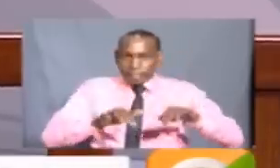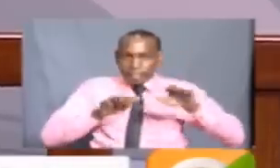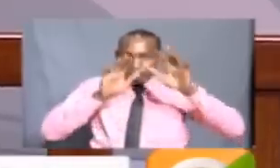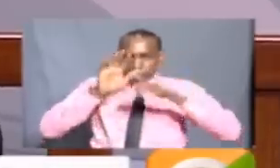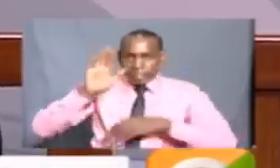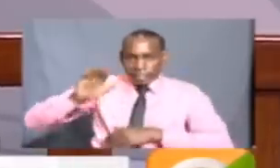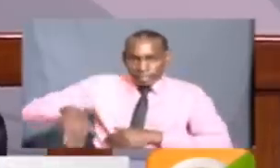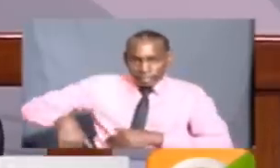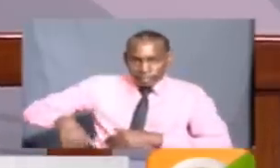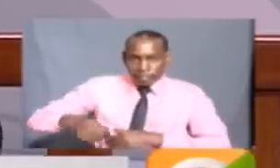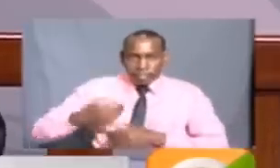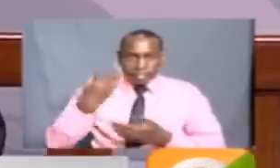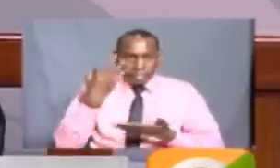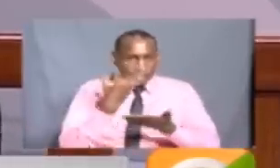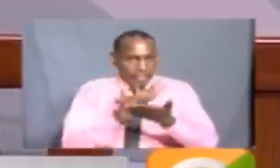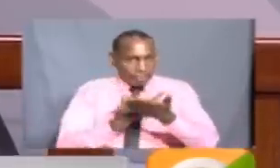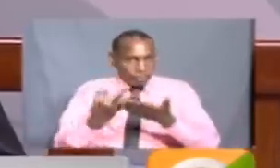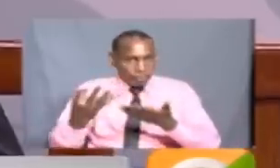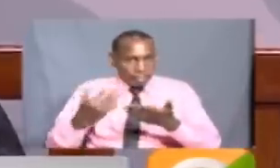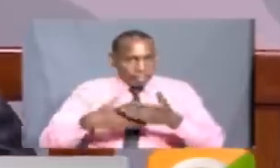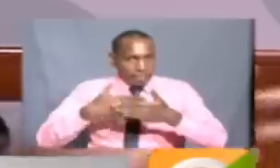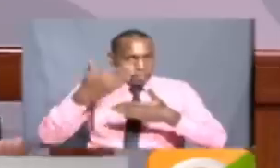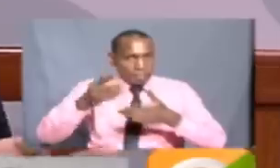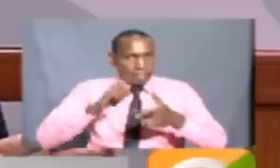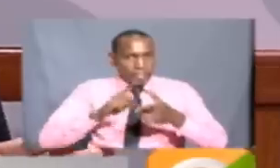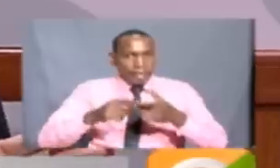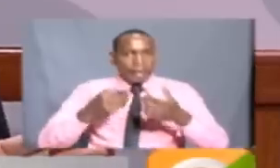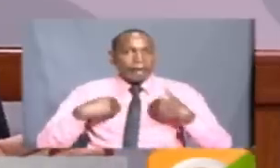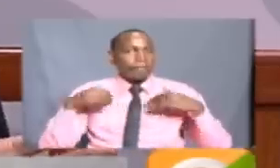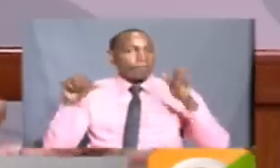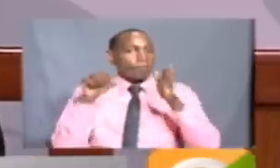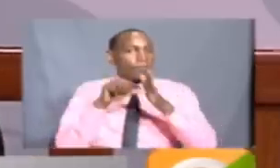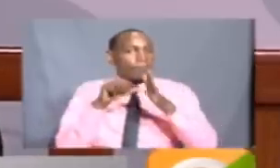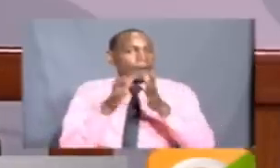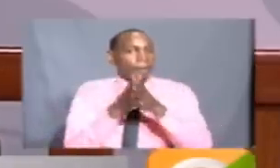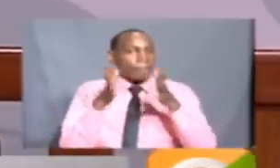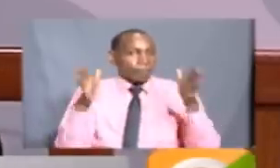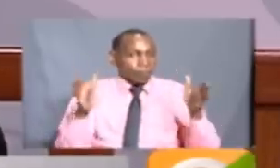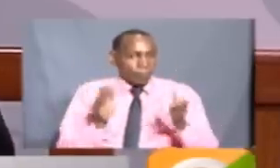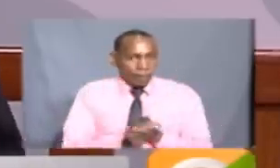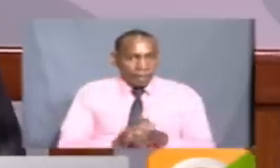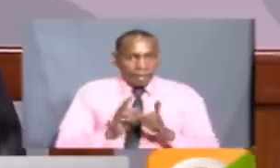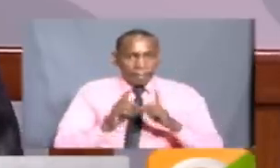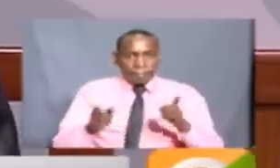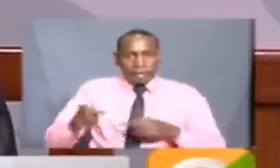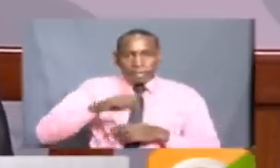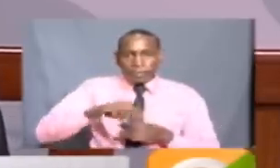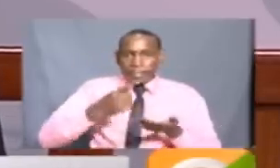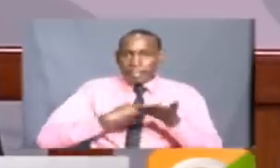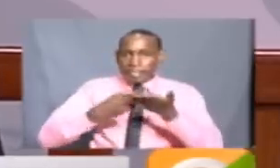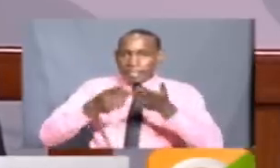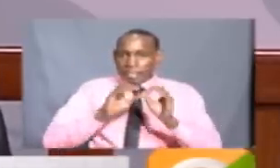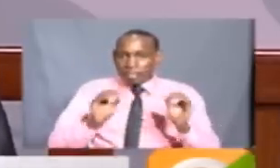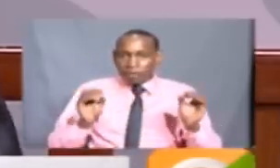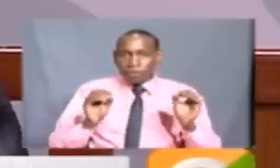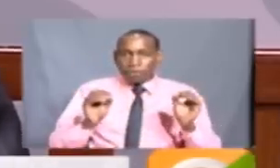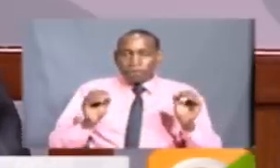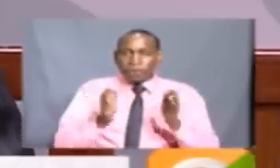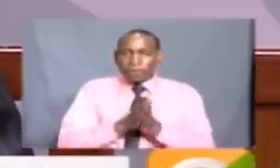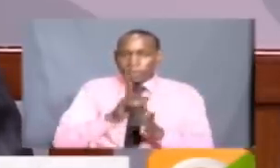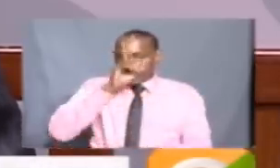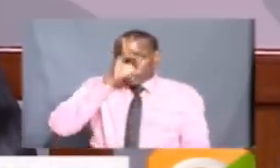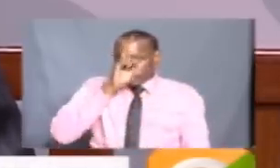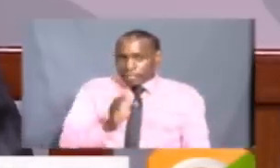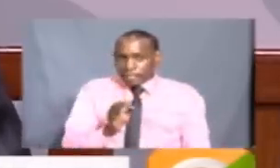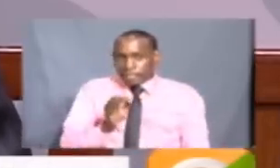a further 3 weeks, then we are in trouble. But we are not talking about it with the